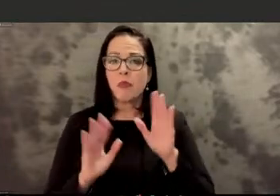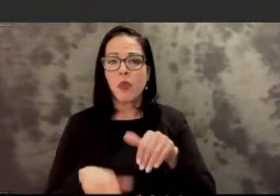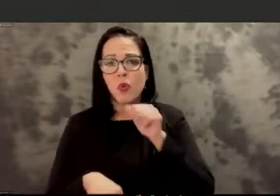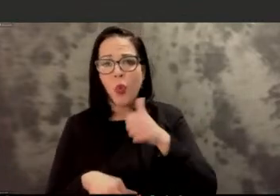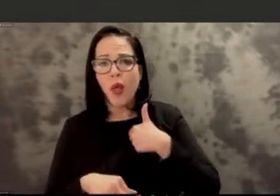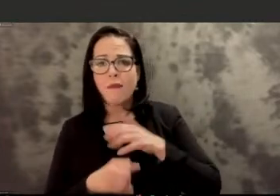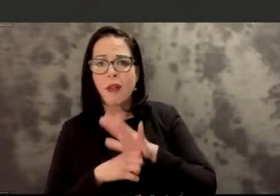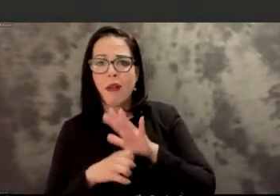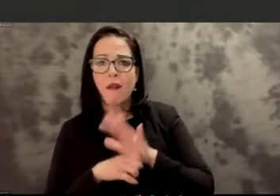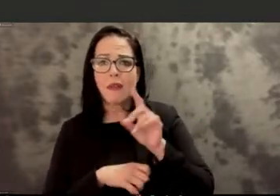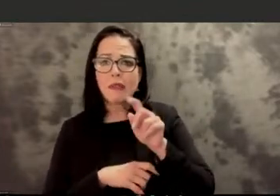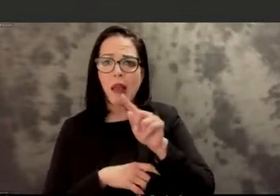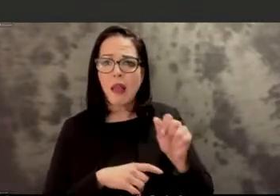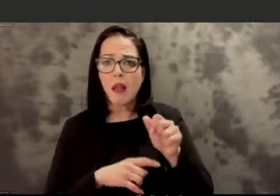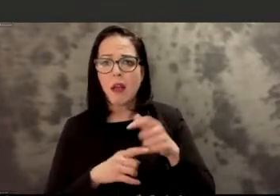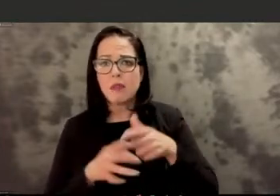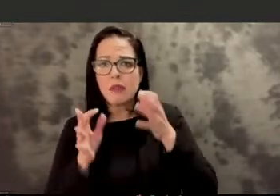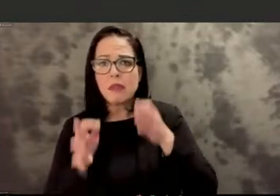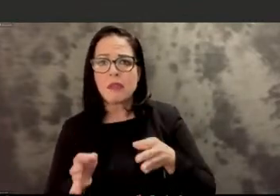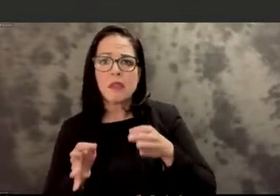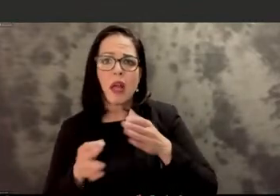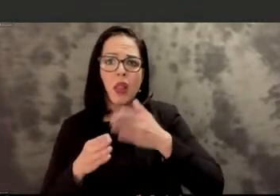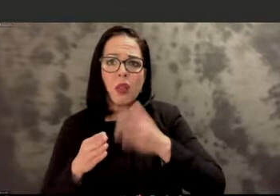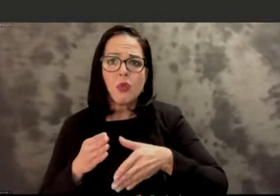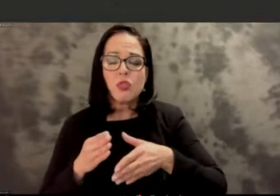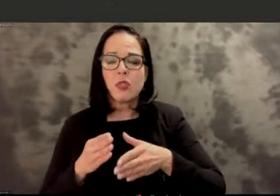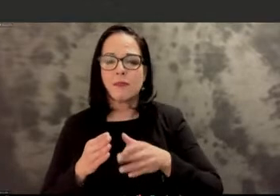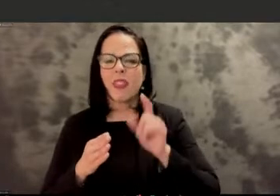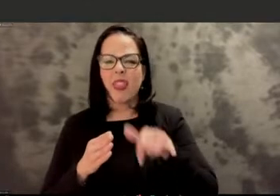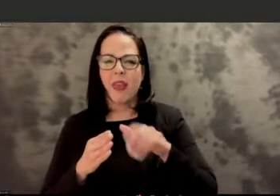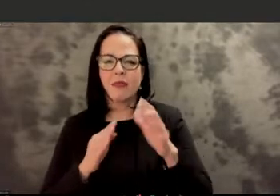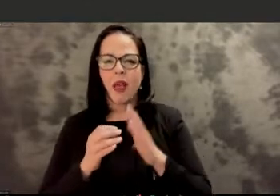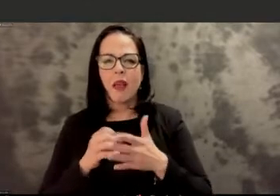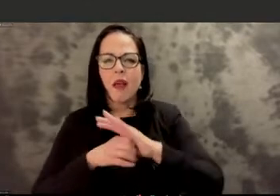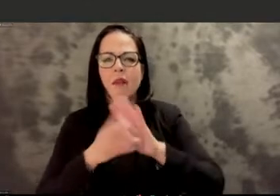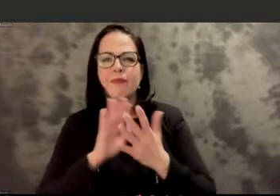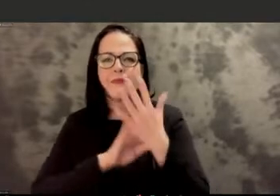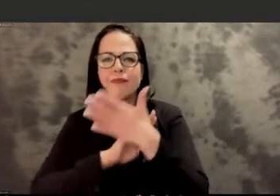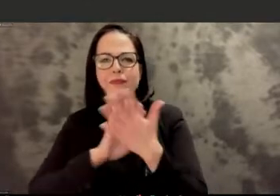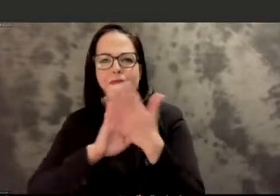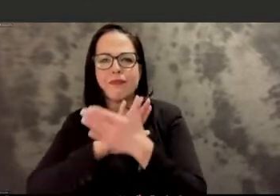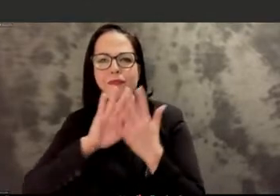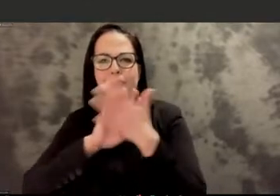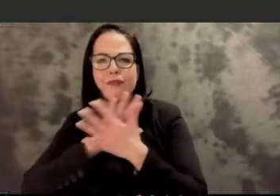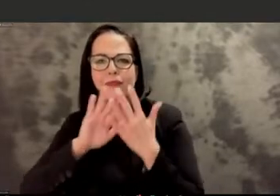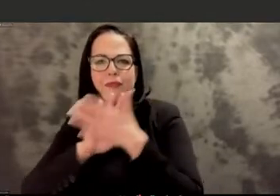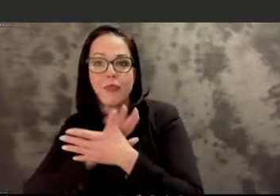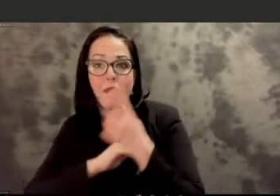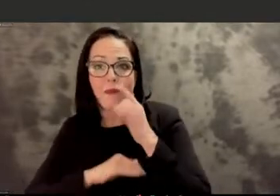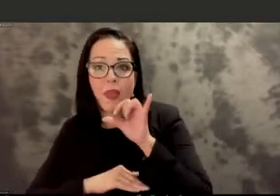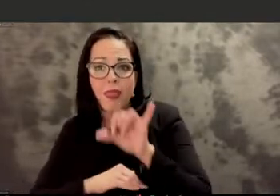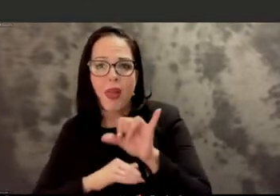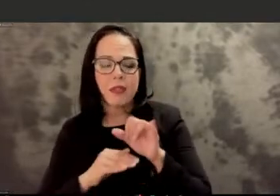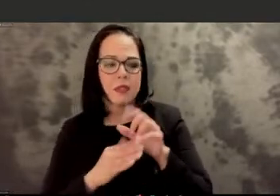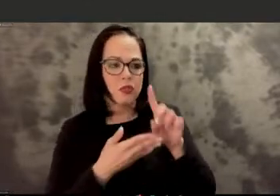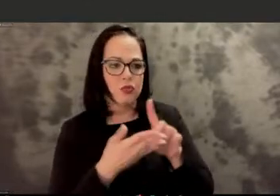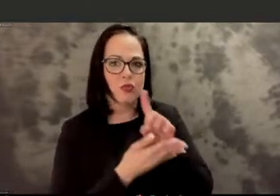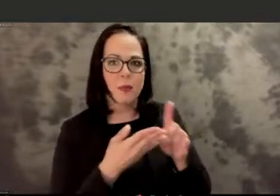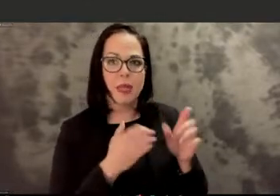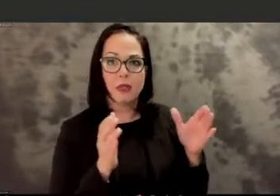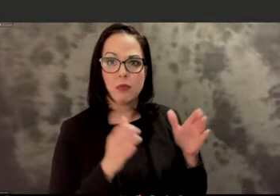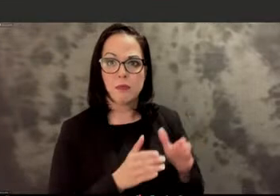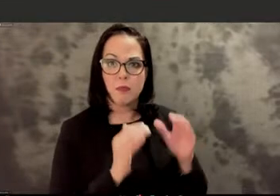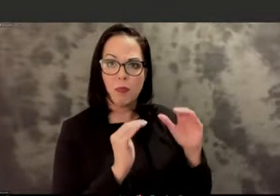reach conclusions, it provides us cover to discriminate against smaller populations that in